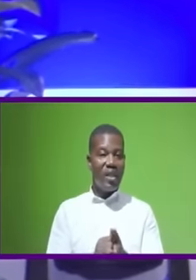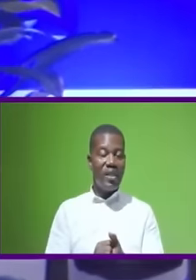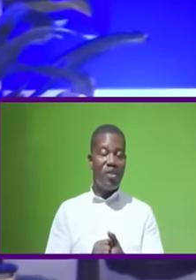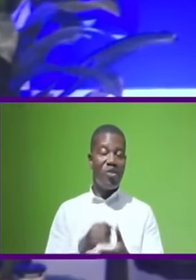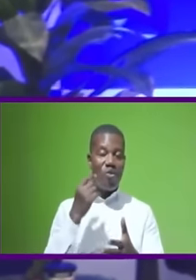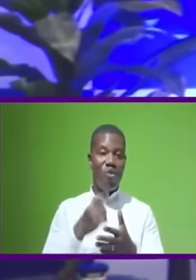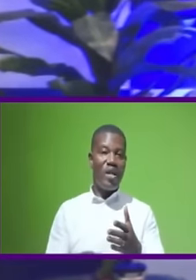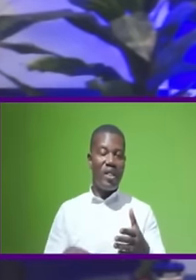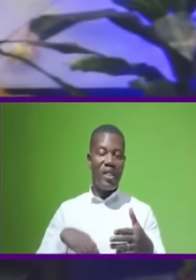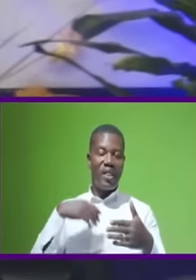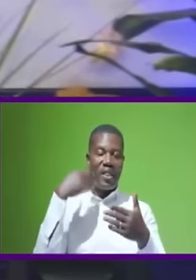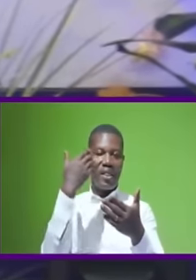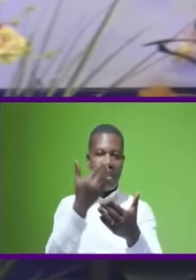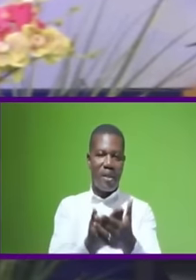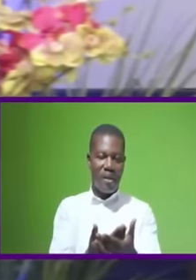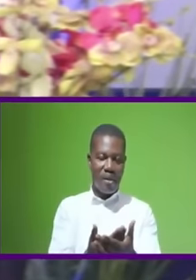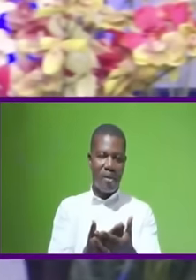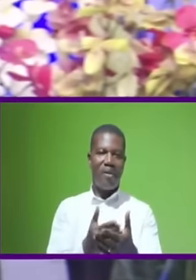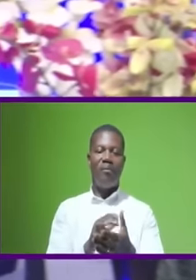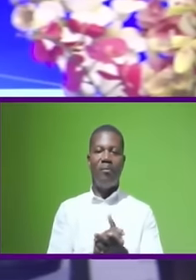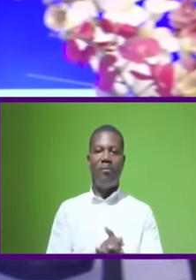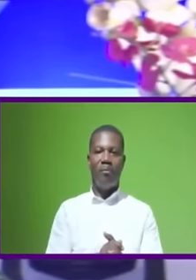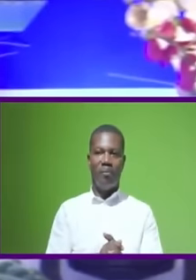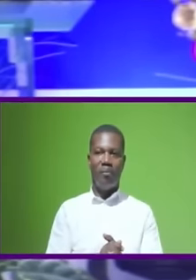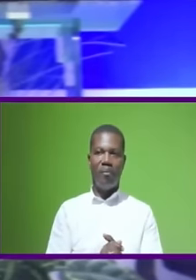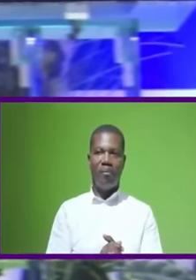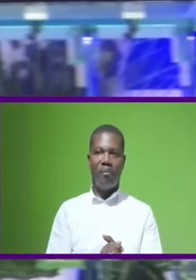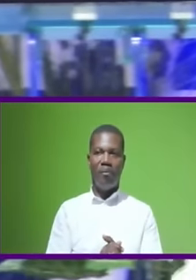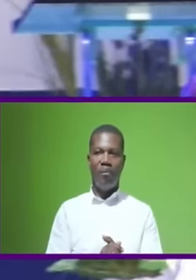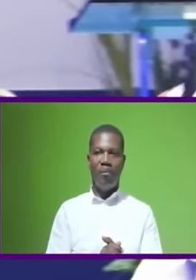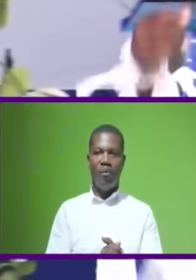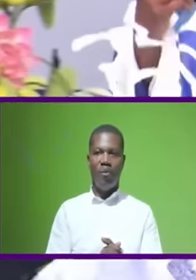This is what has come again.